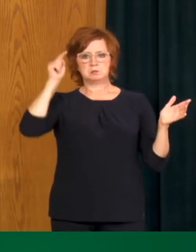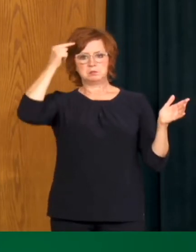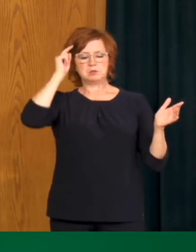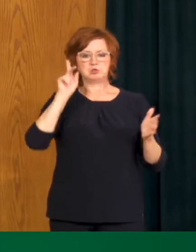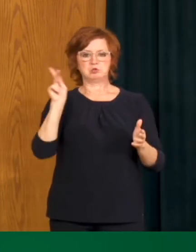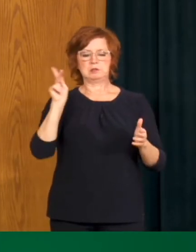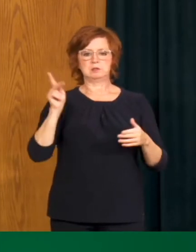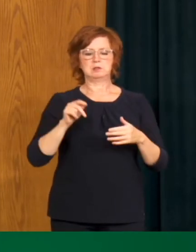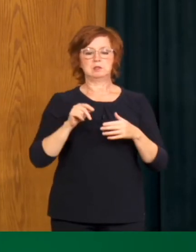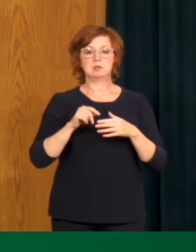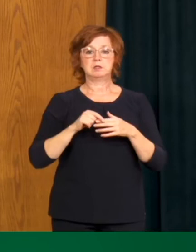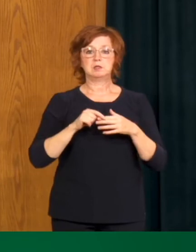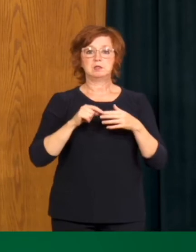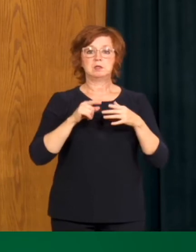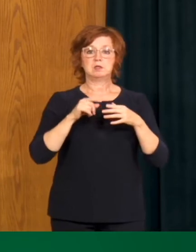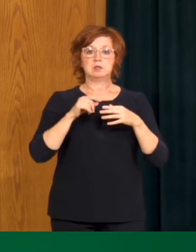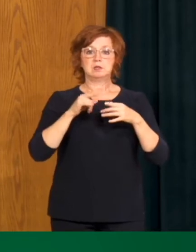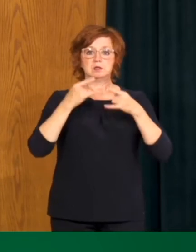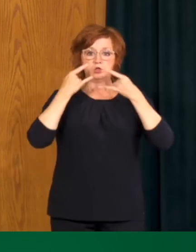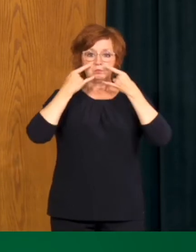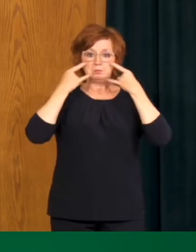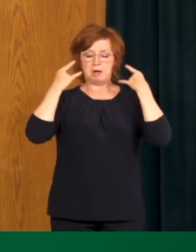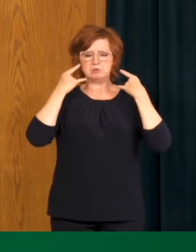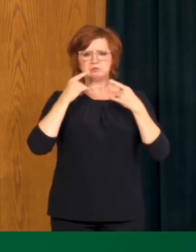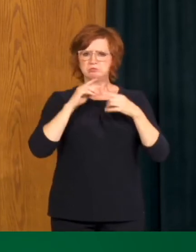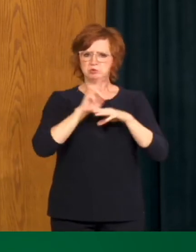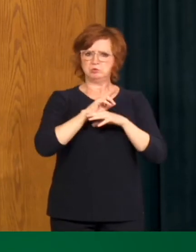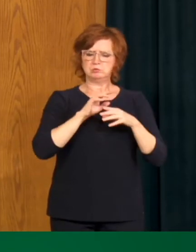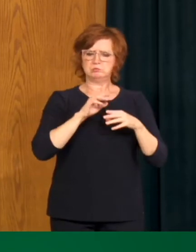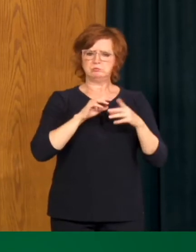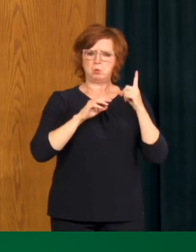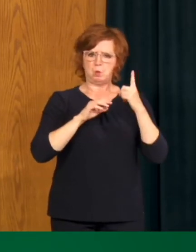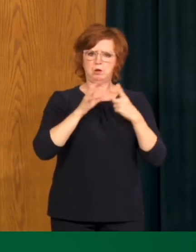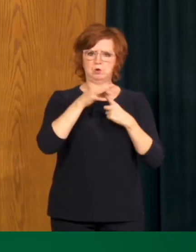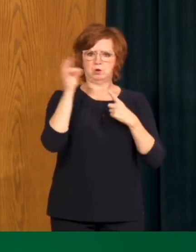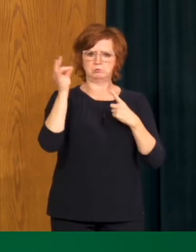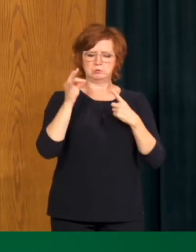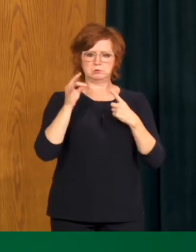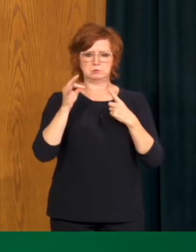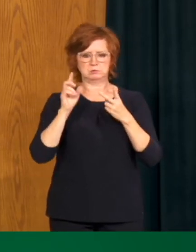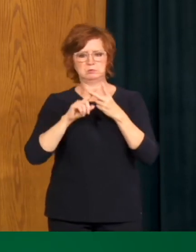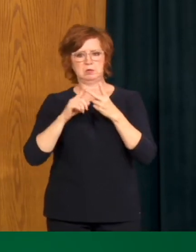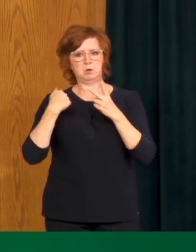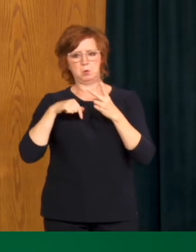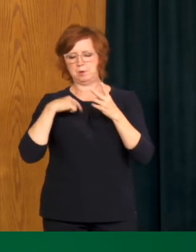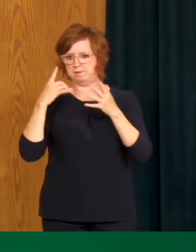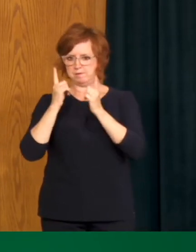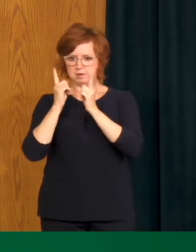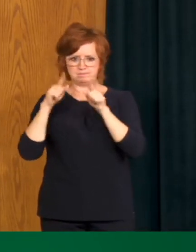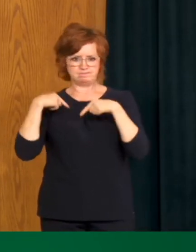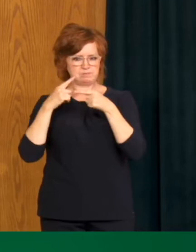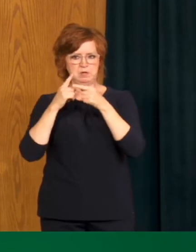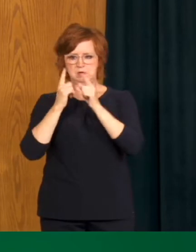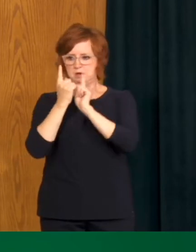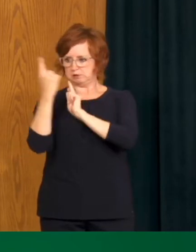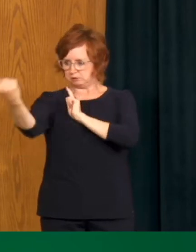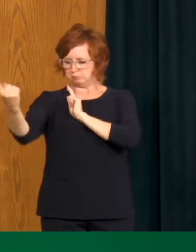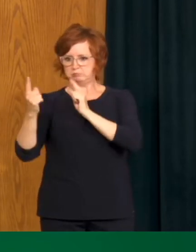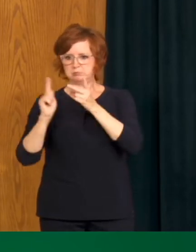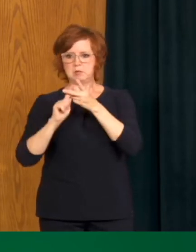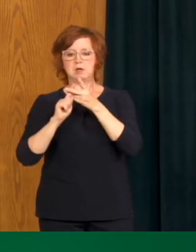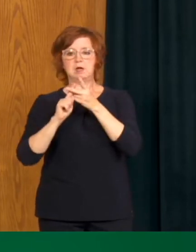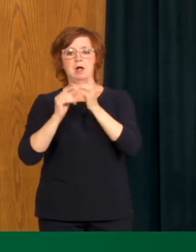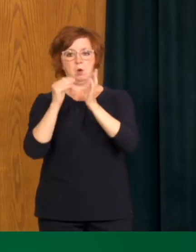tools that right now are available in the toolbox. I mean, we've covered extensively, the physical distancing aspect, the hand washing with